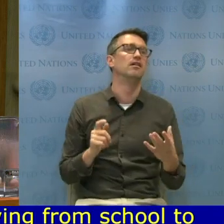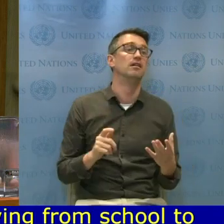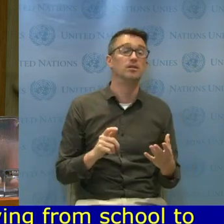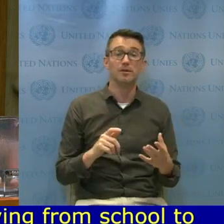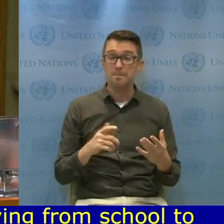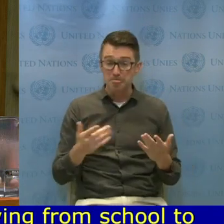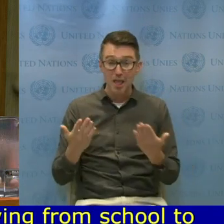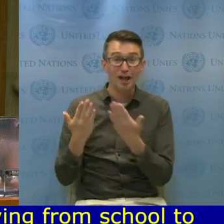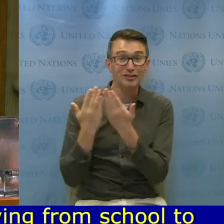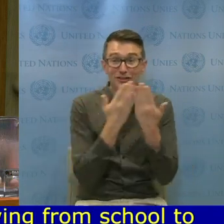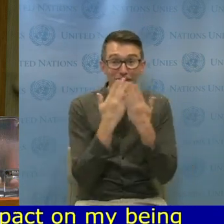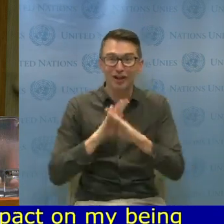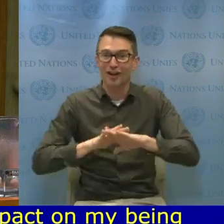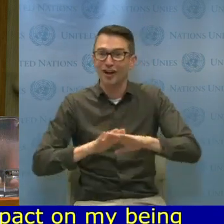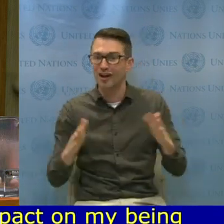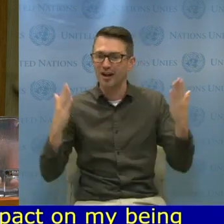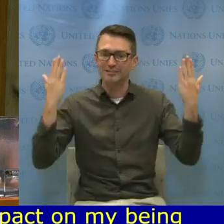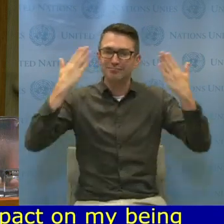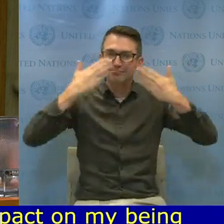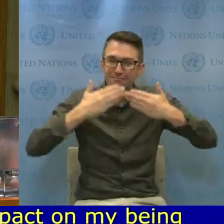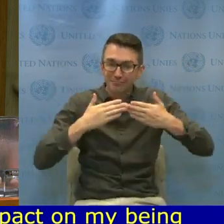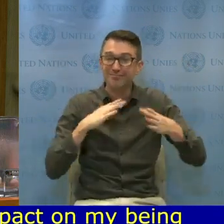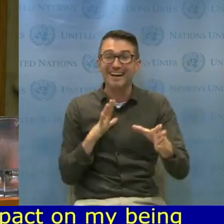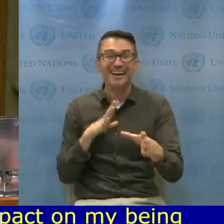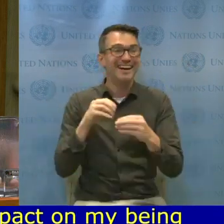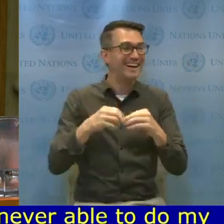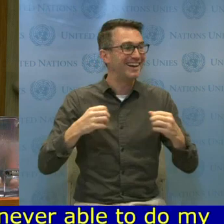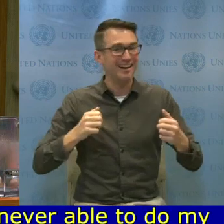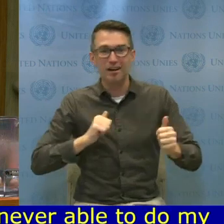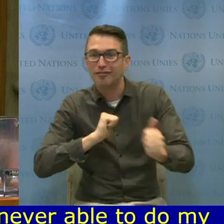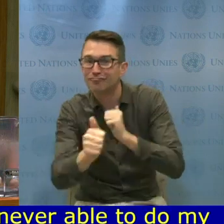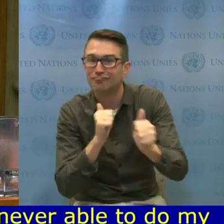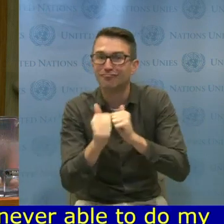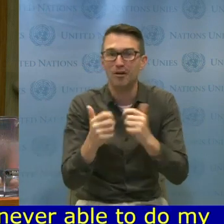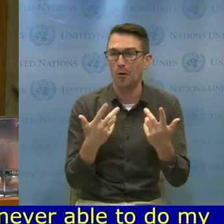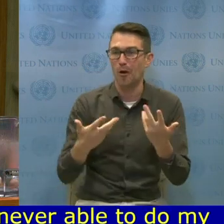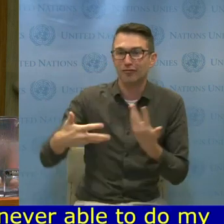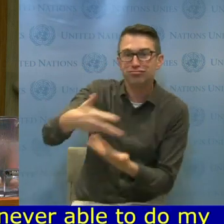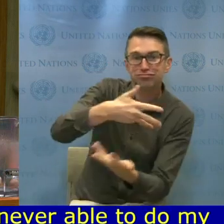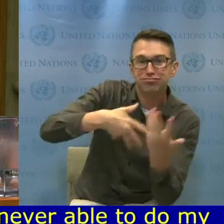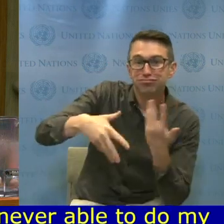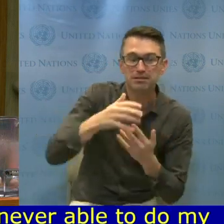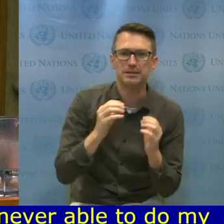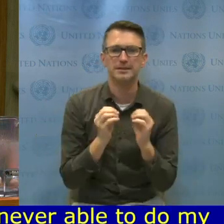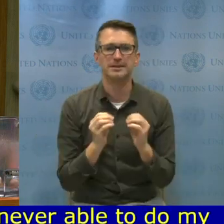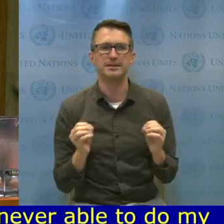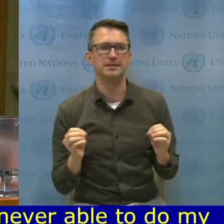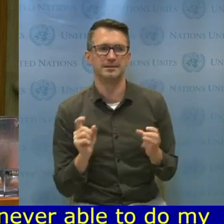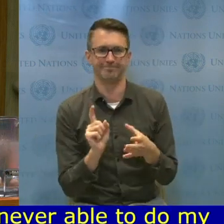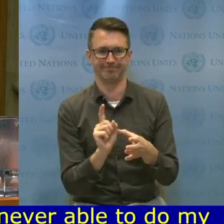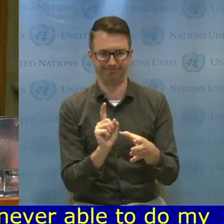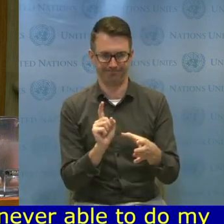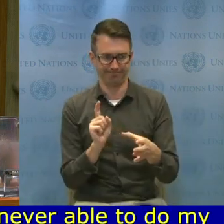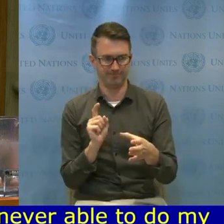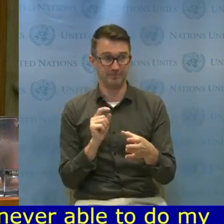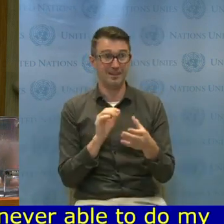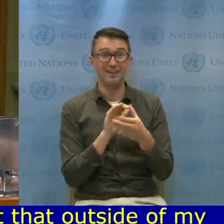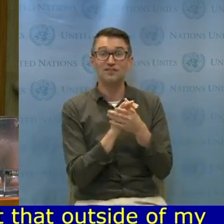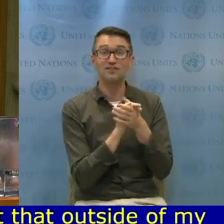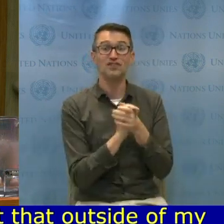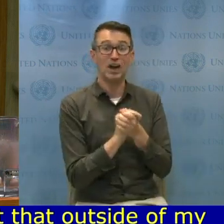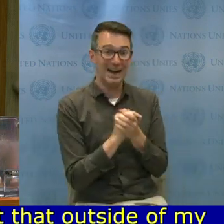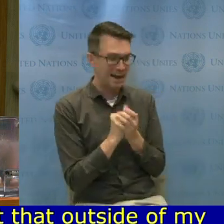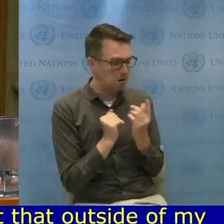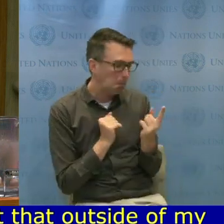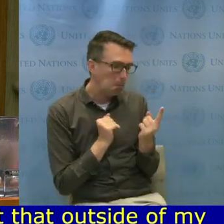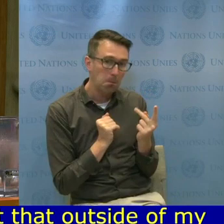my segregated classroom, I had no friends. I felt like that I didn't belong or fit in